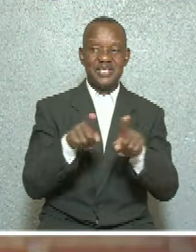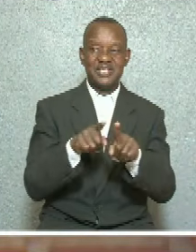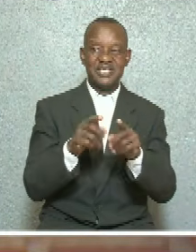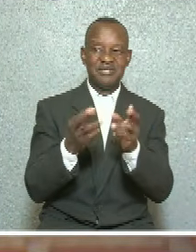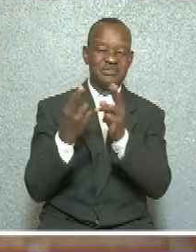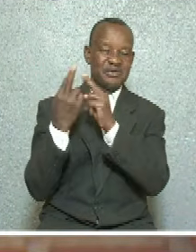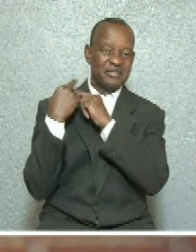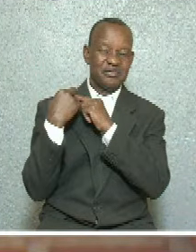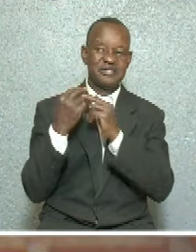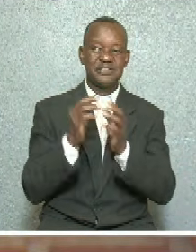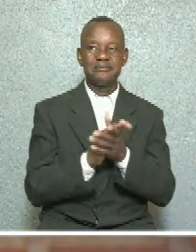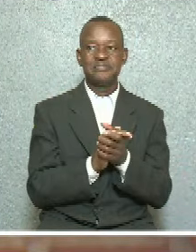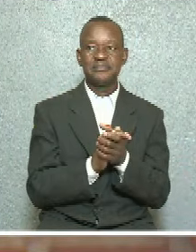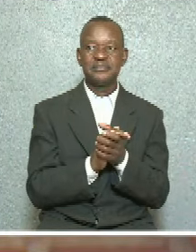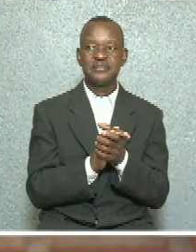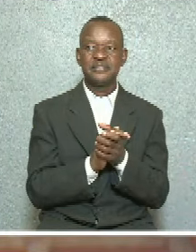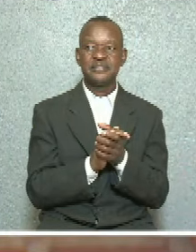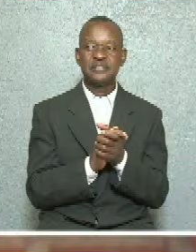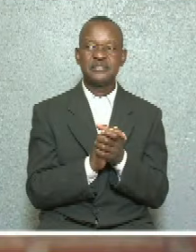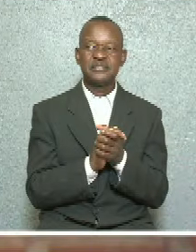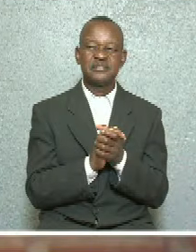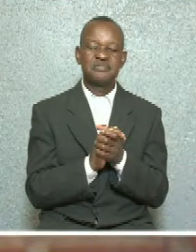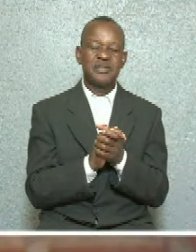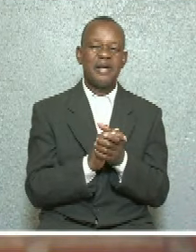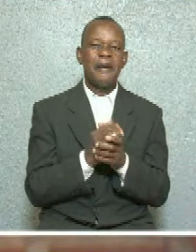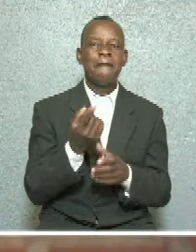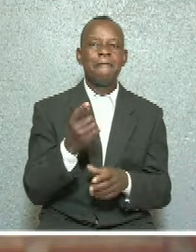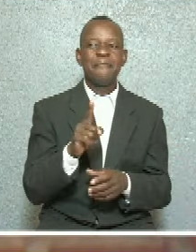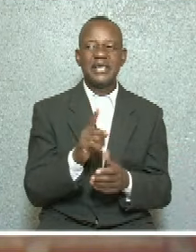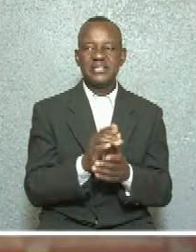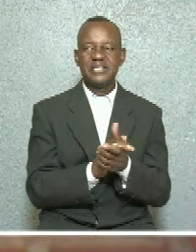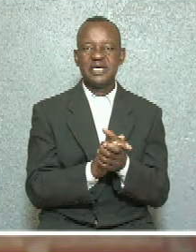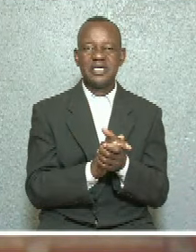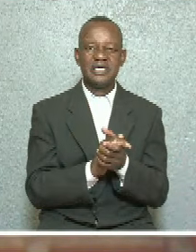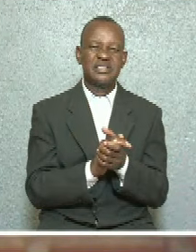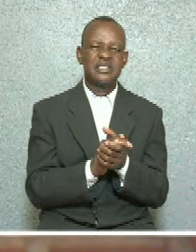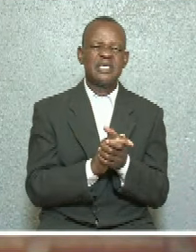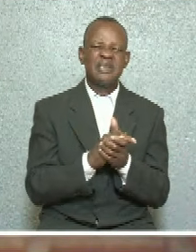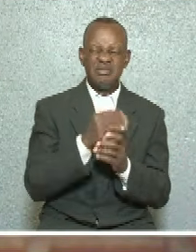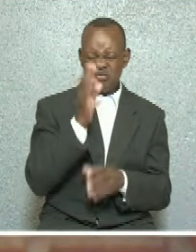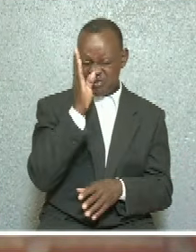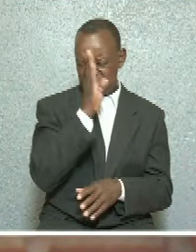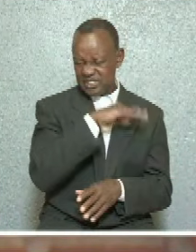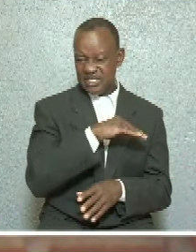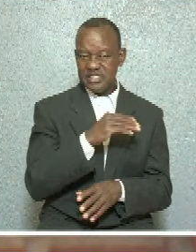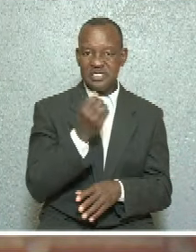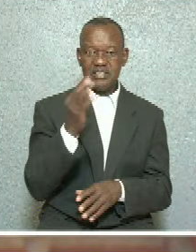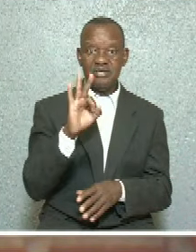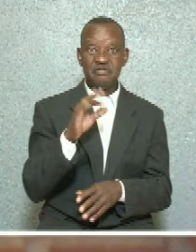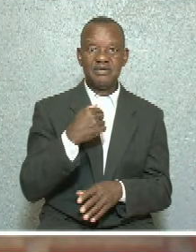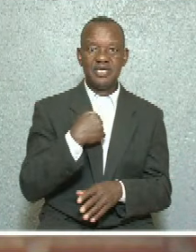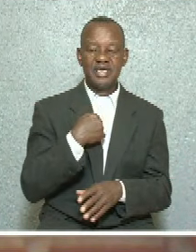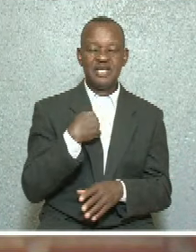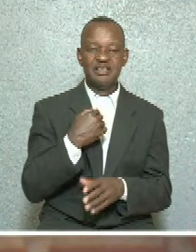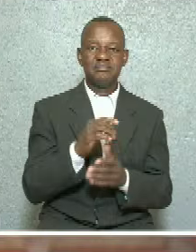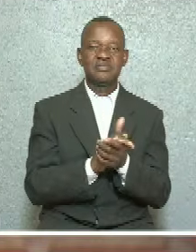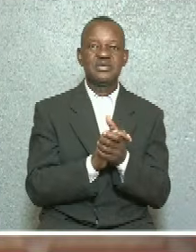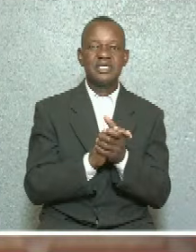board, regardless of whether I'm a minister or whether I was going to be a lawyer or I could have been something completely